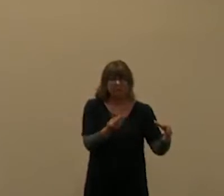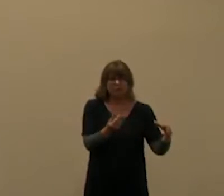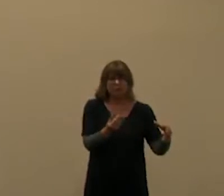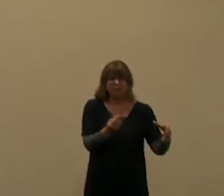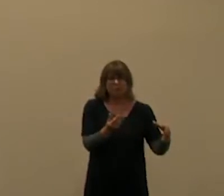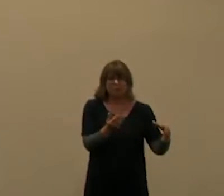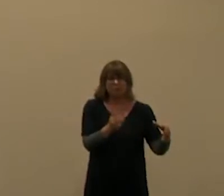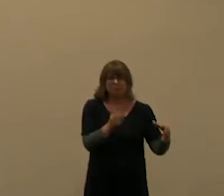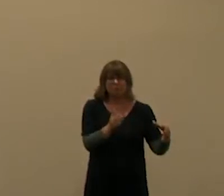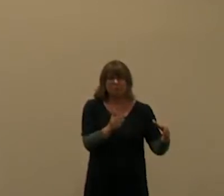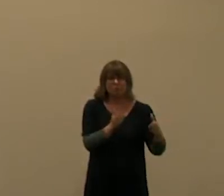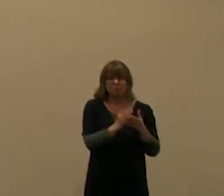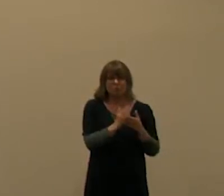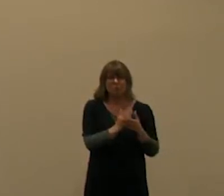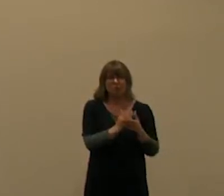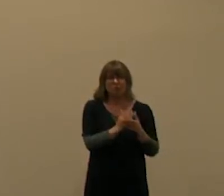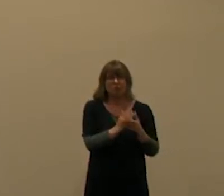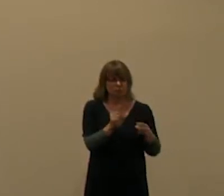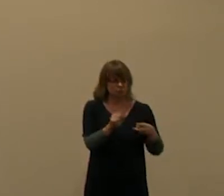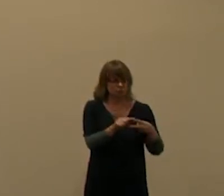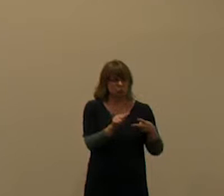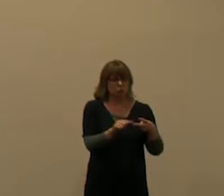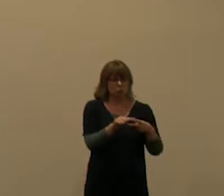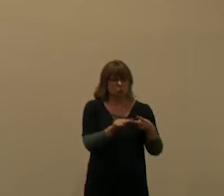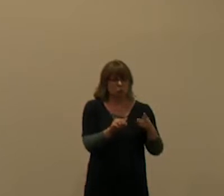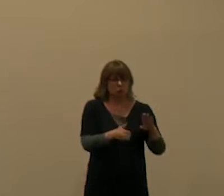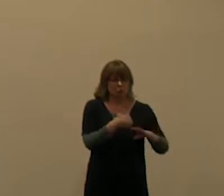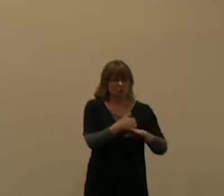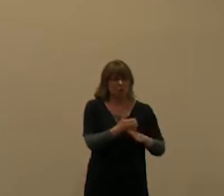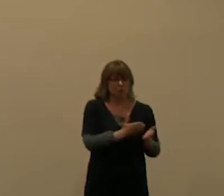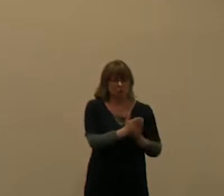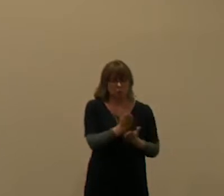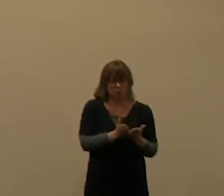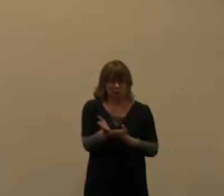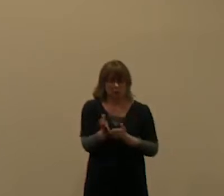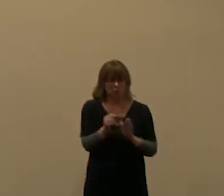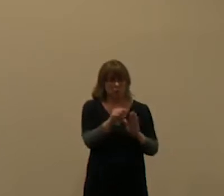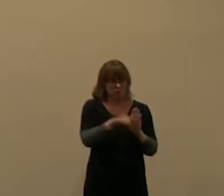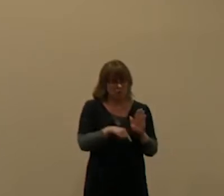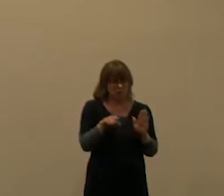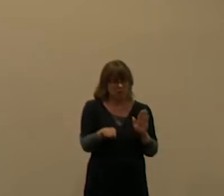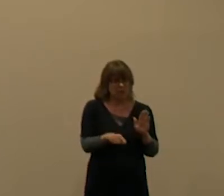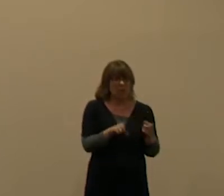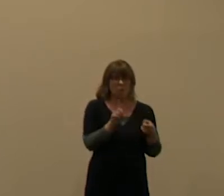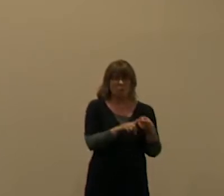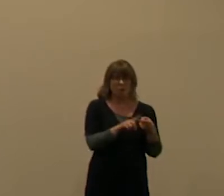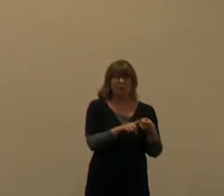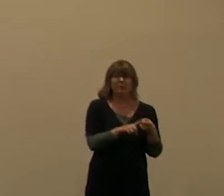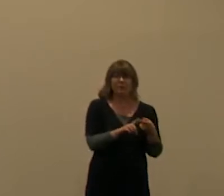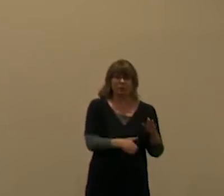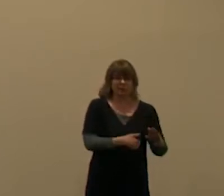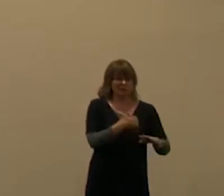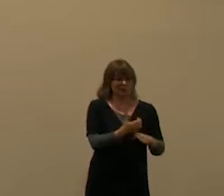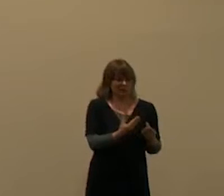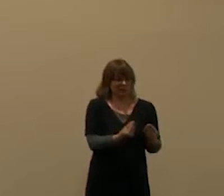two very distinct implementation types of policy. So on the one hand, you can set